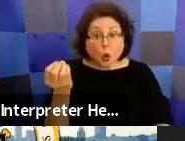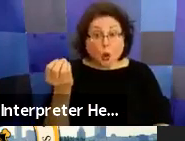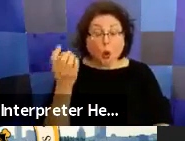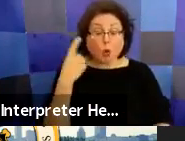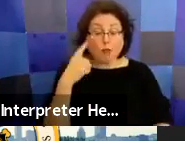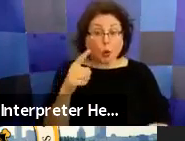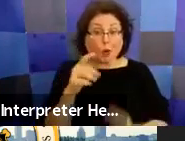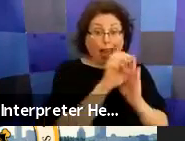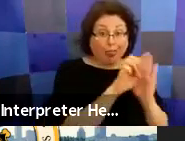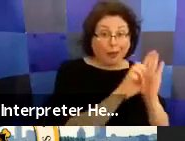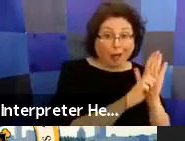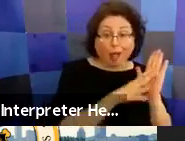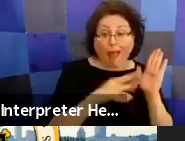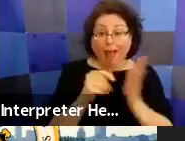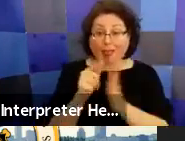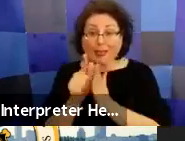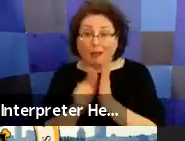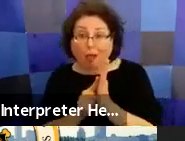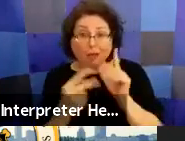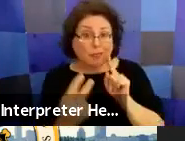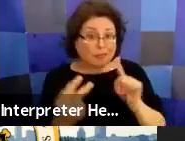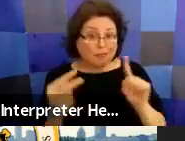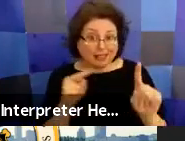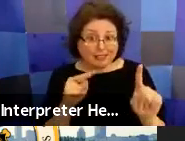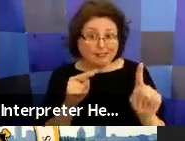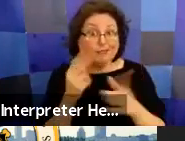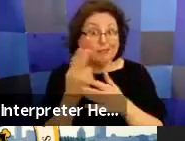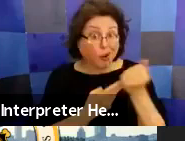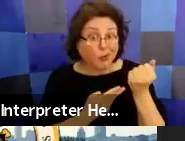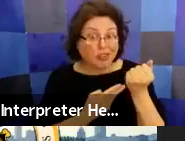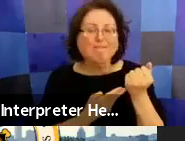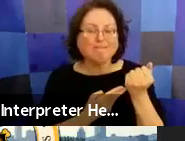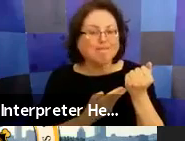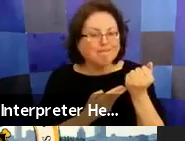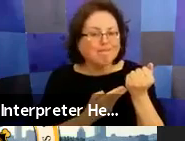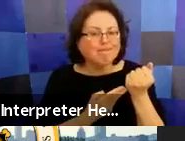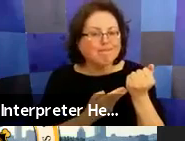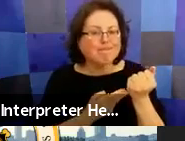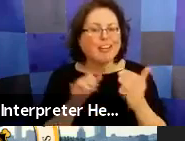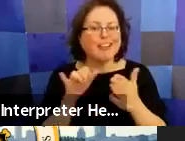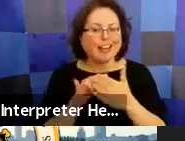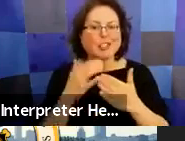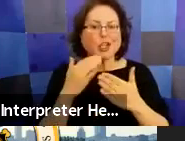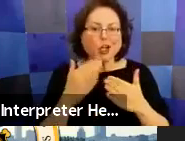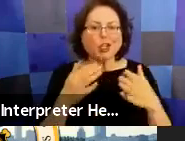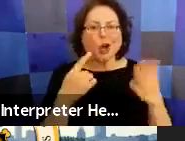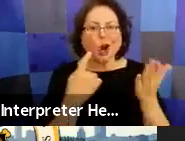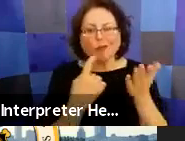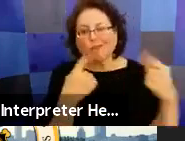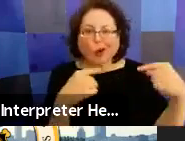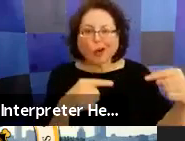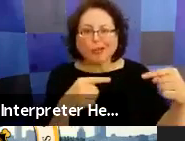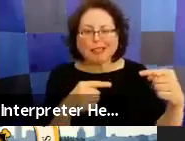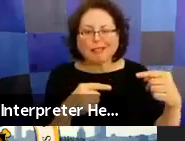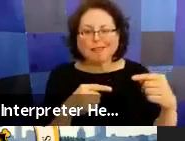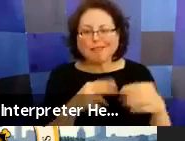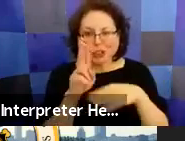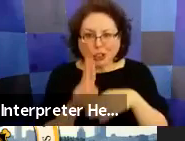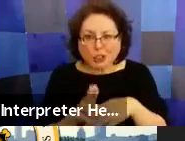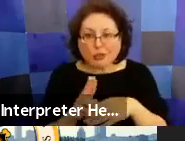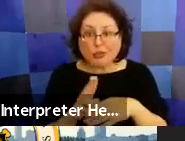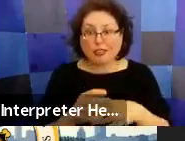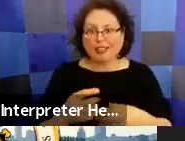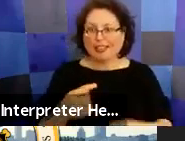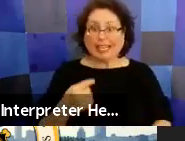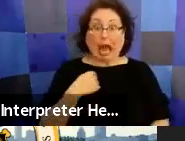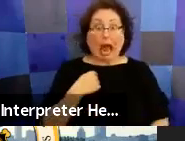both an ethical and a legal standpoint, those are some arguments that you can use. And what I would sort of knee